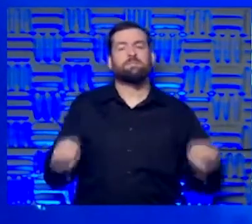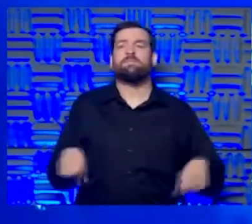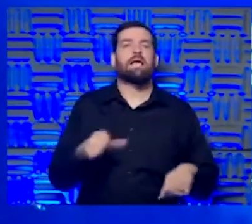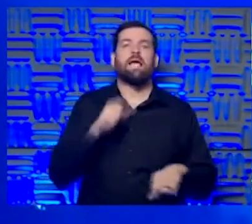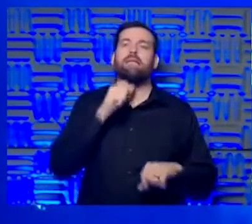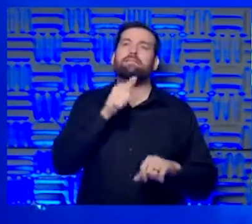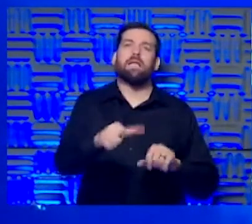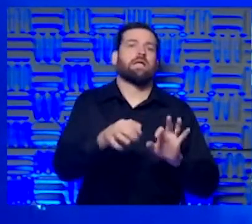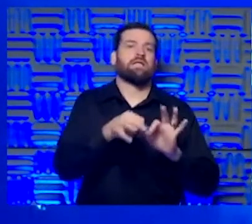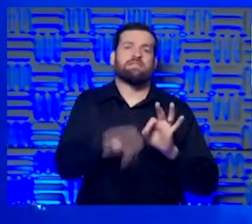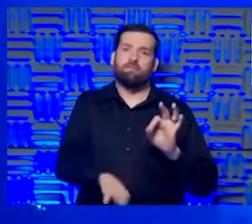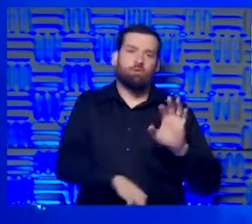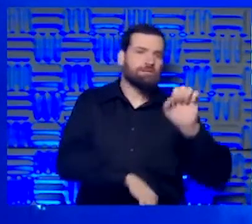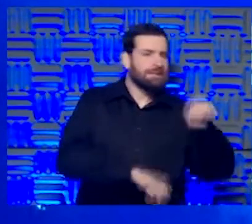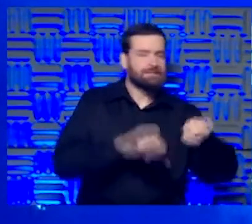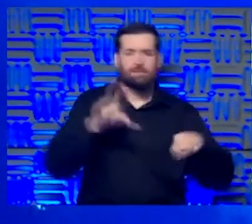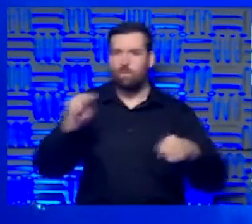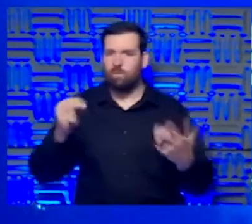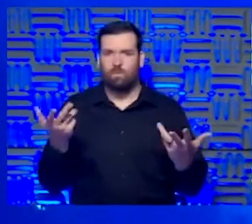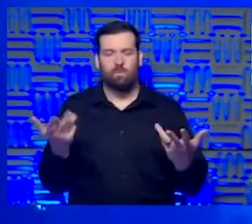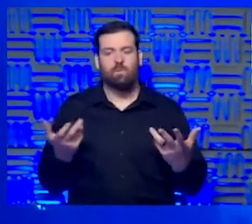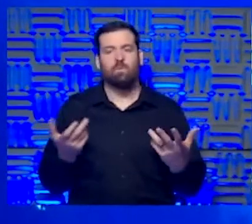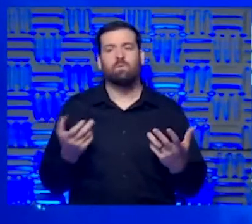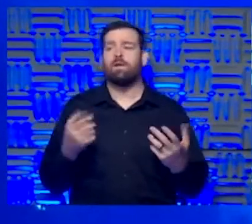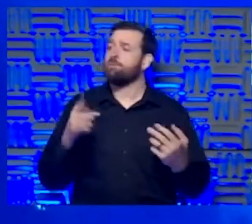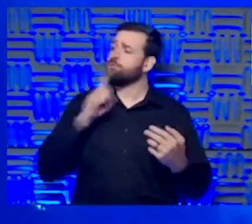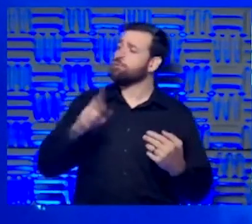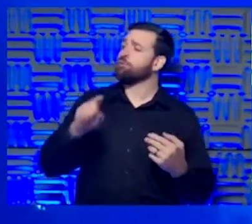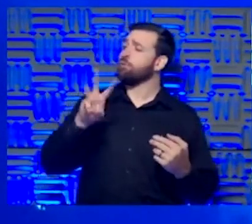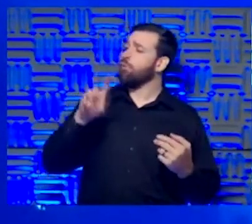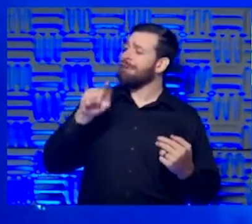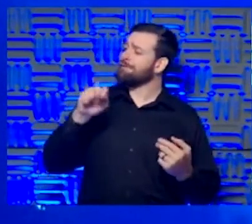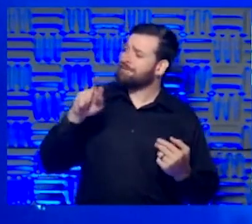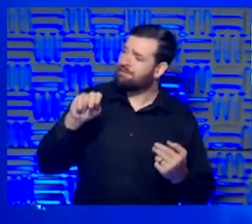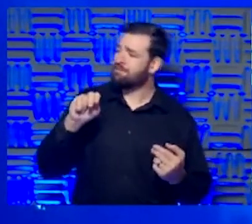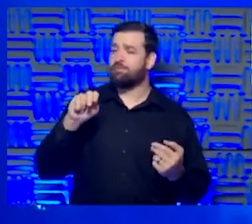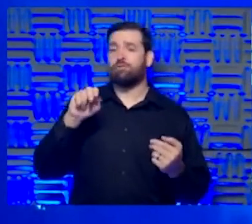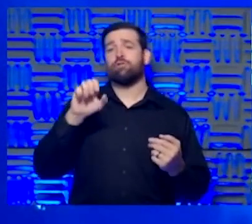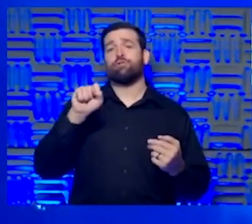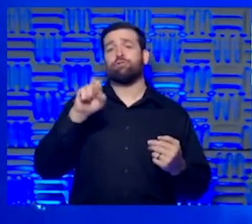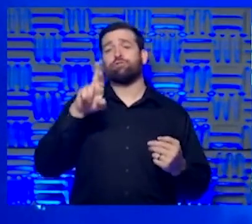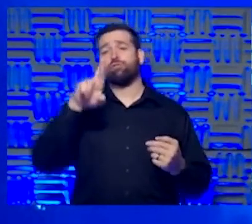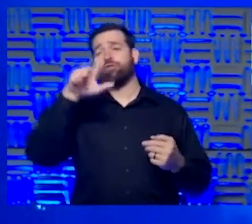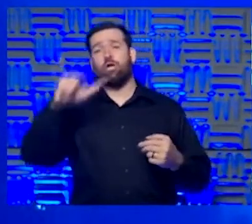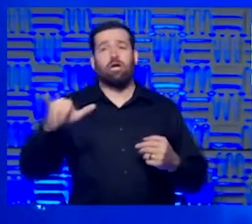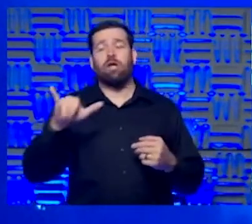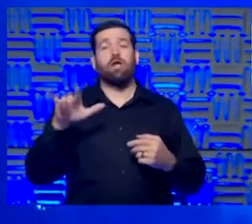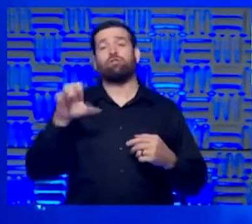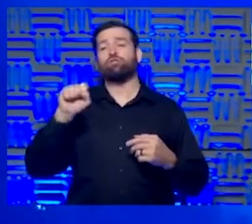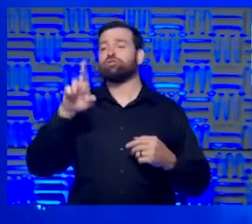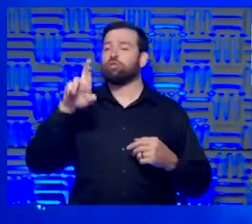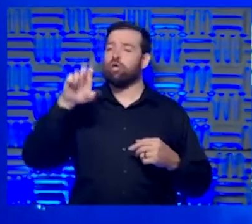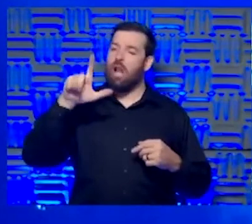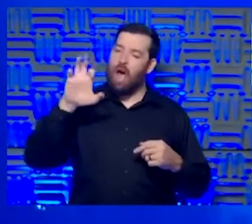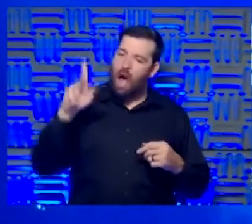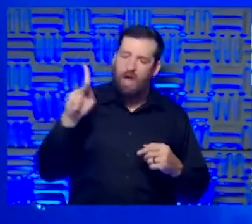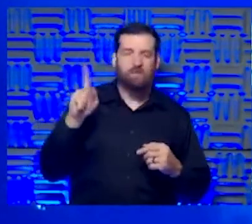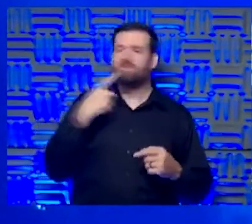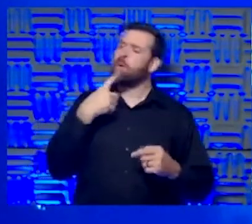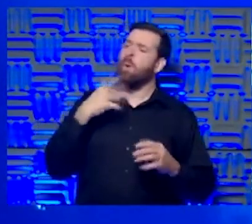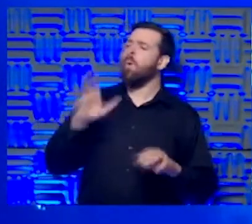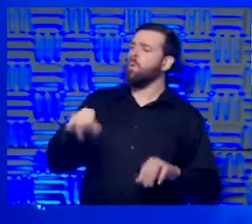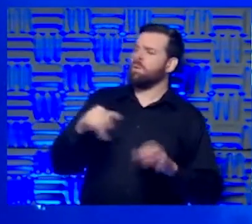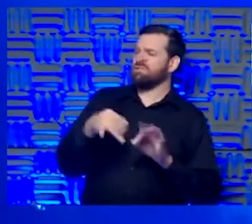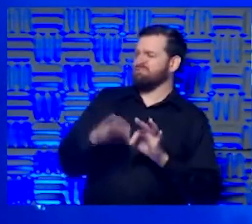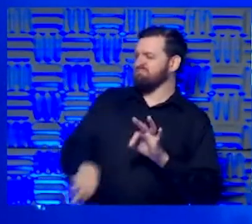a simple question. I'm sure that Watson or that Sherlock would say it's elemental, dear Watson, but I'm not sure it is elemental in this case. I